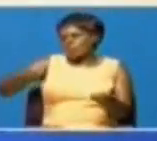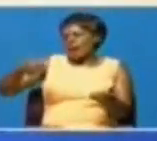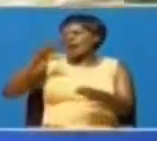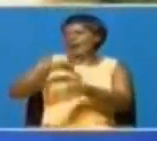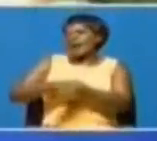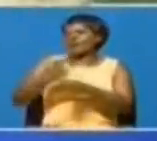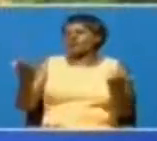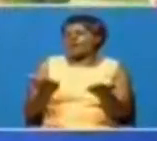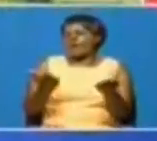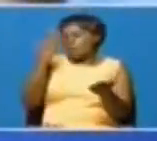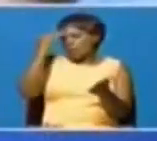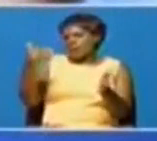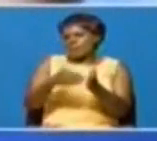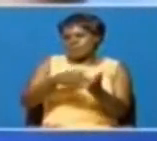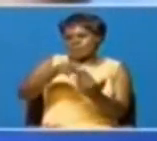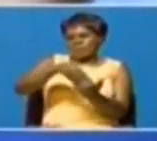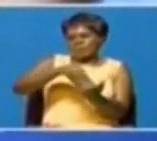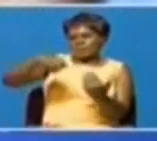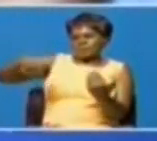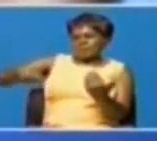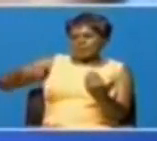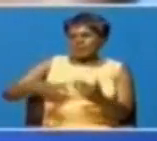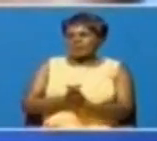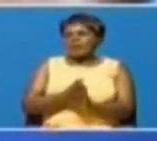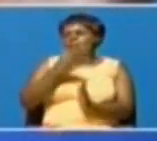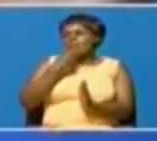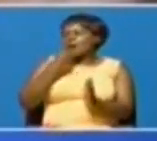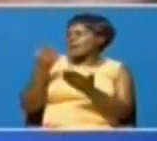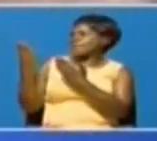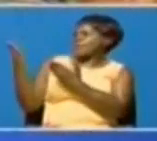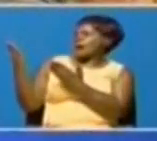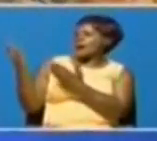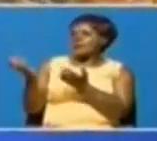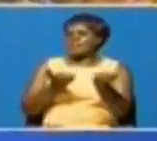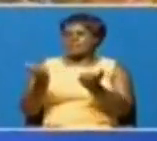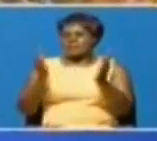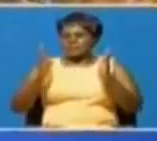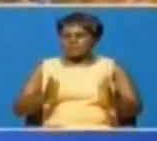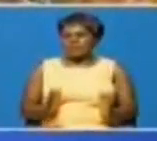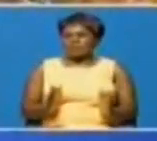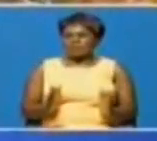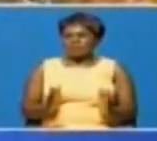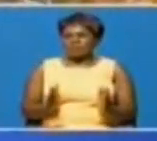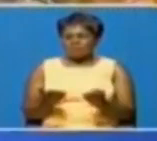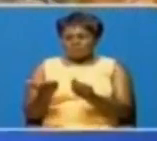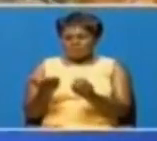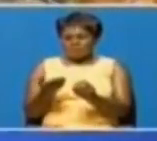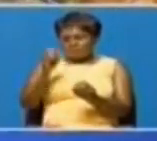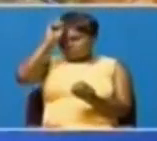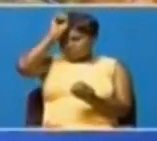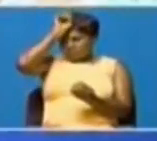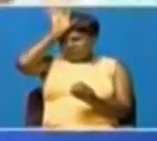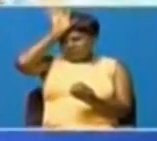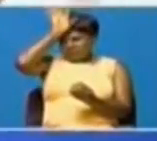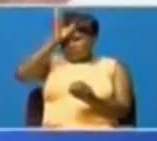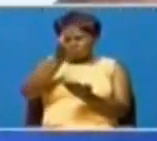customers following the sanction. Stephen is a pineapple seller. He neatly cuts the ripe fruit into edible